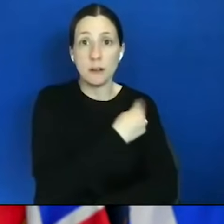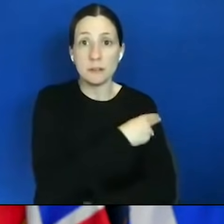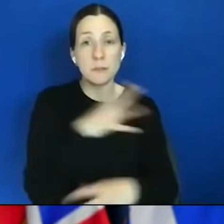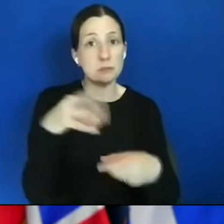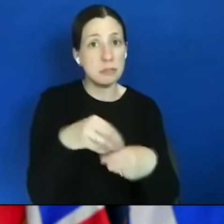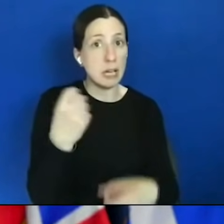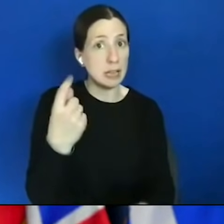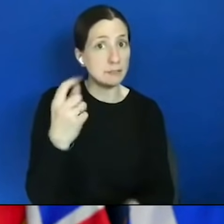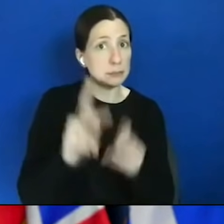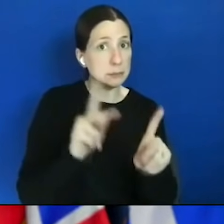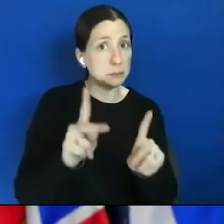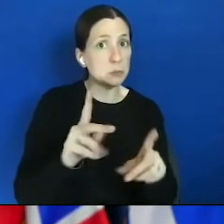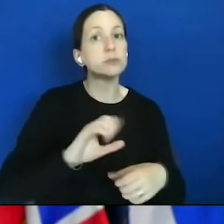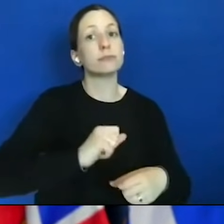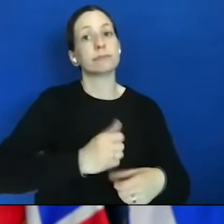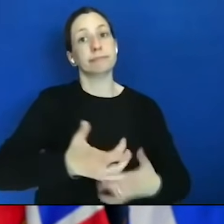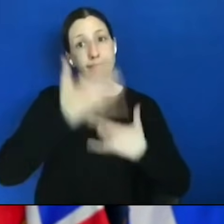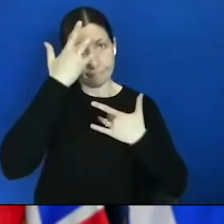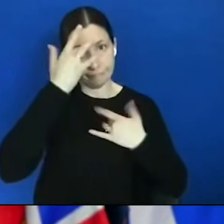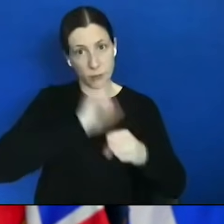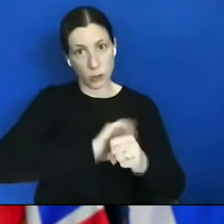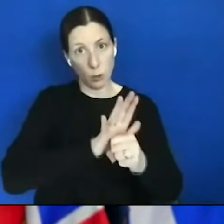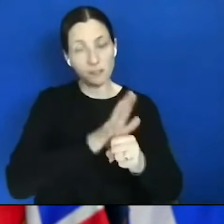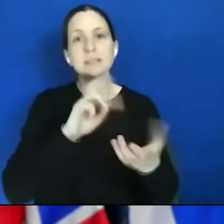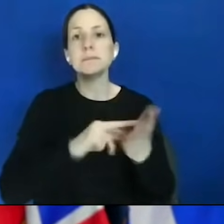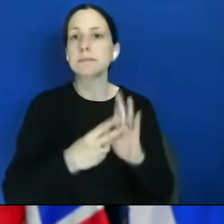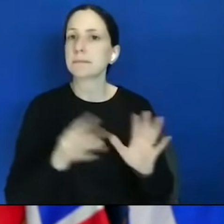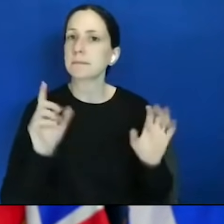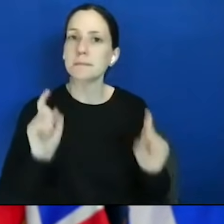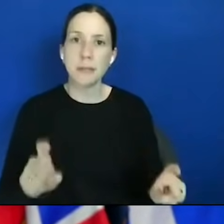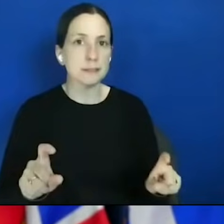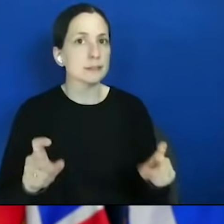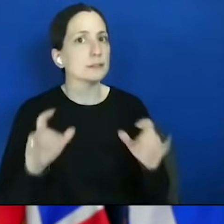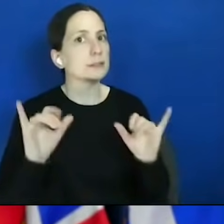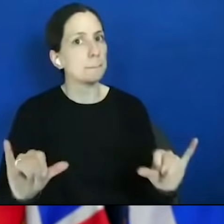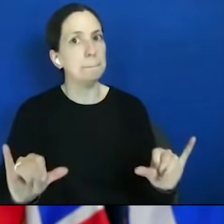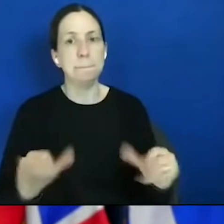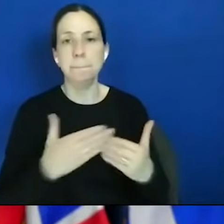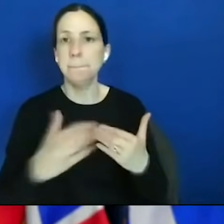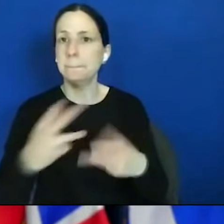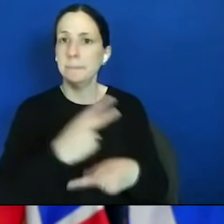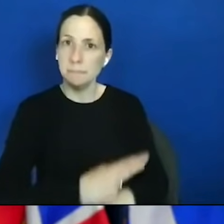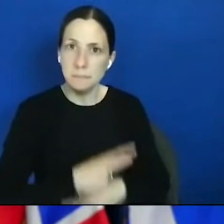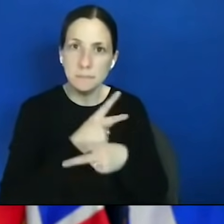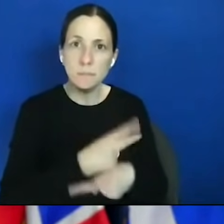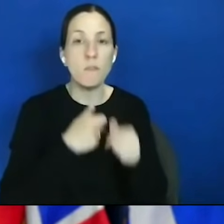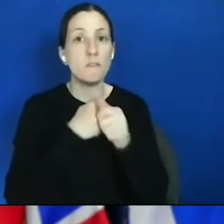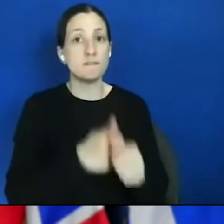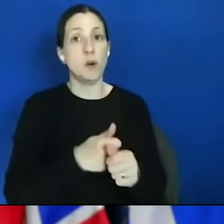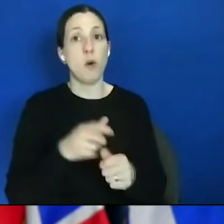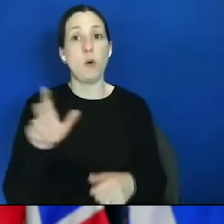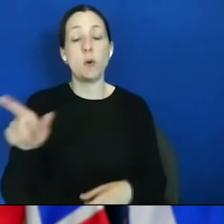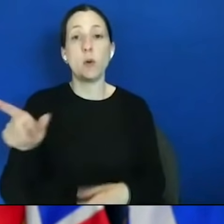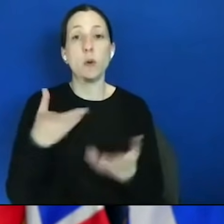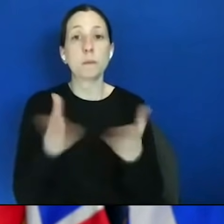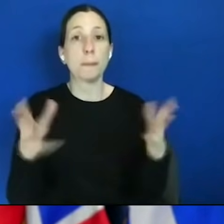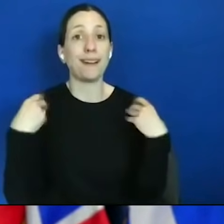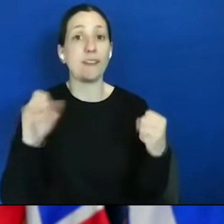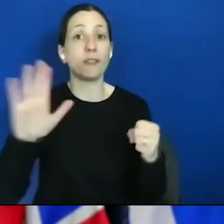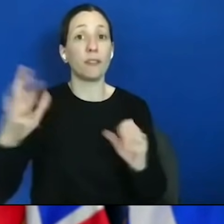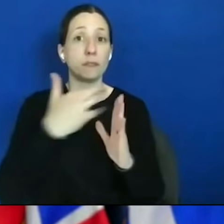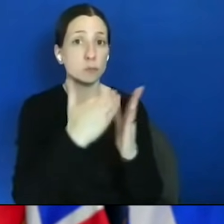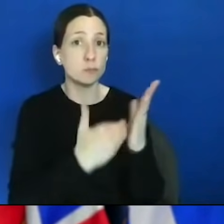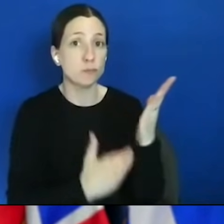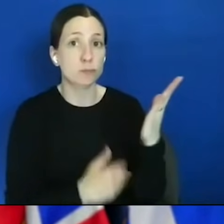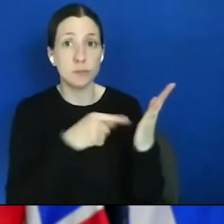11 people, makes it clear we must continue to use our COVID skills consistently, follow public health guidance persistently, and adhere to